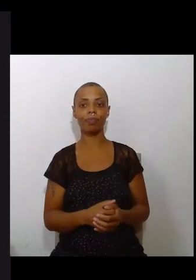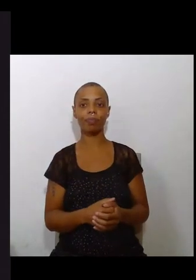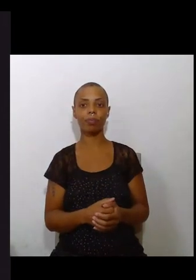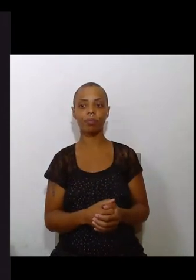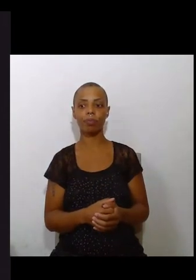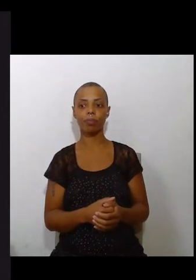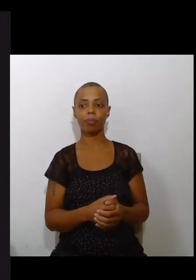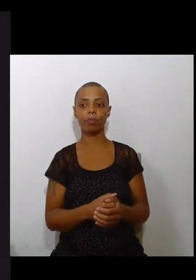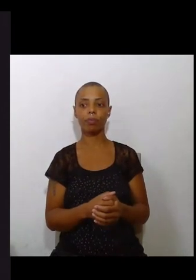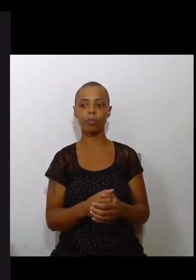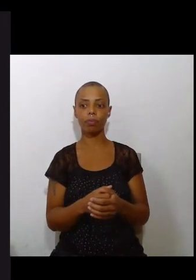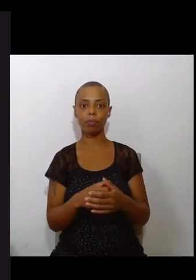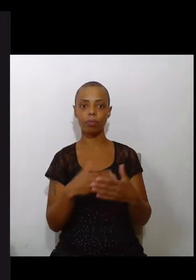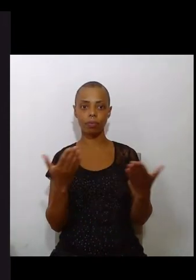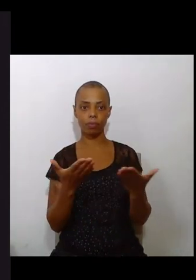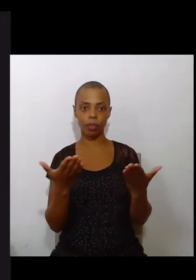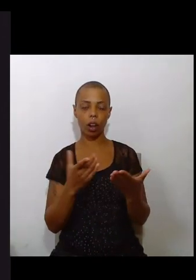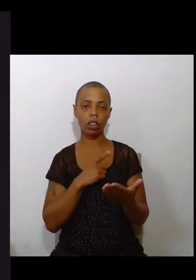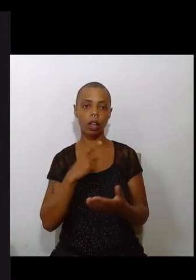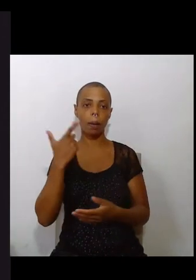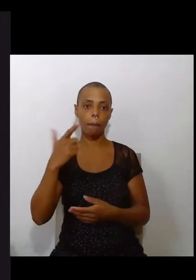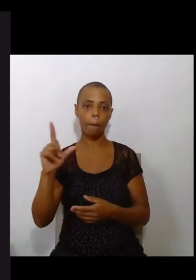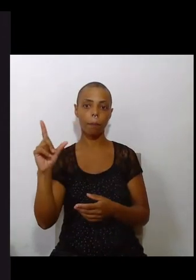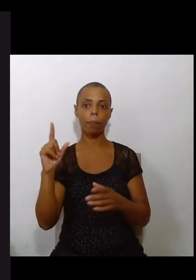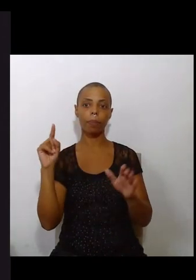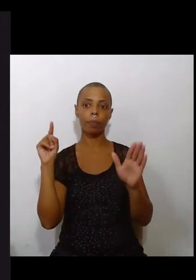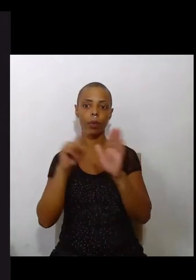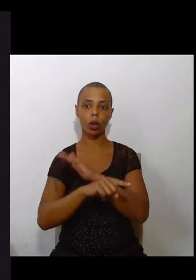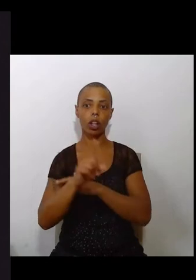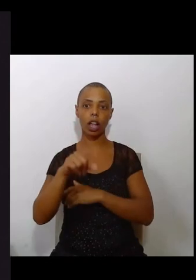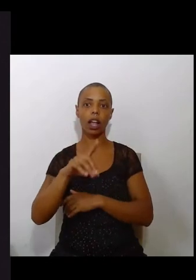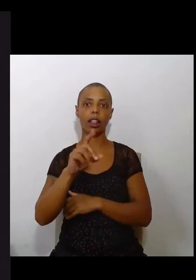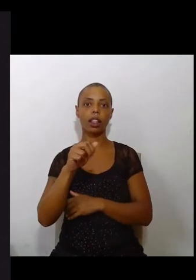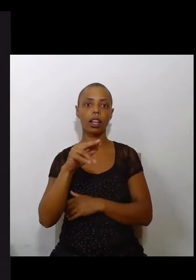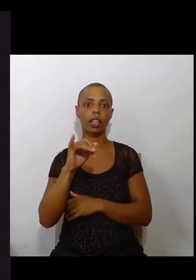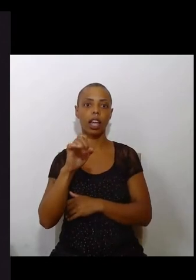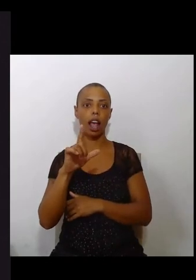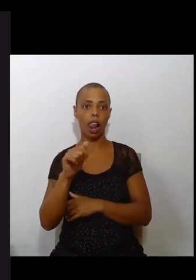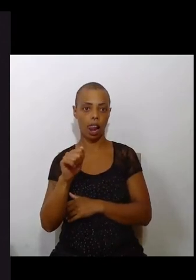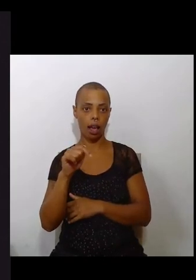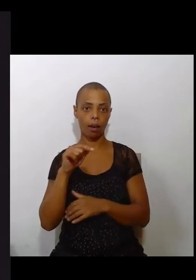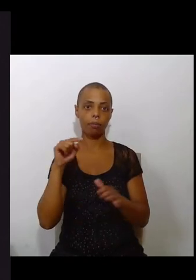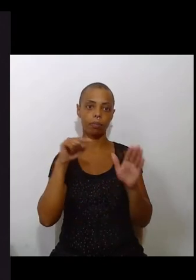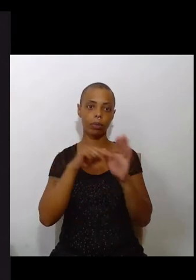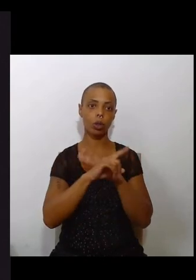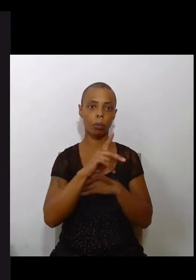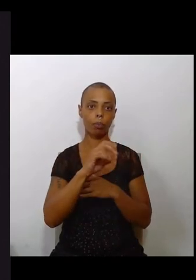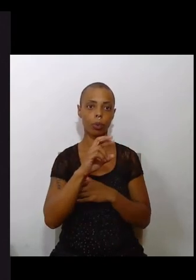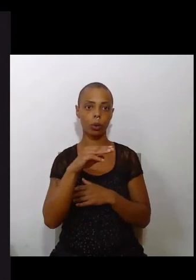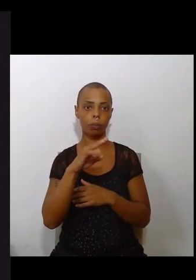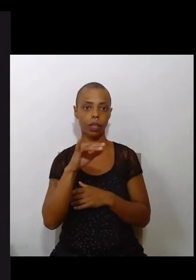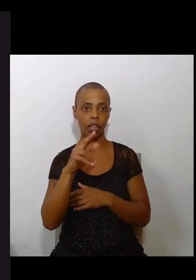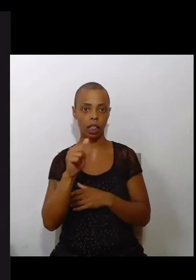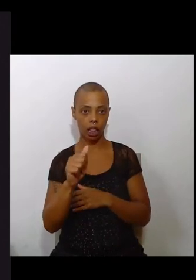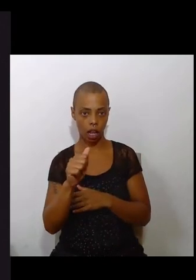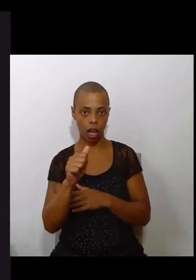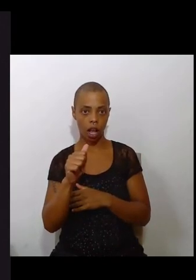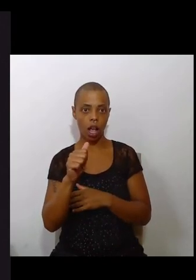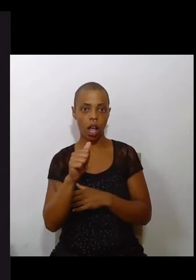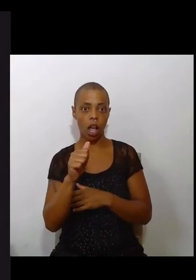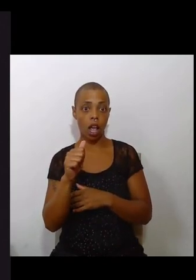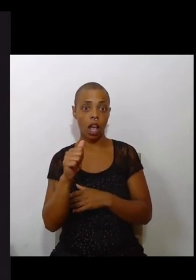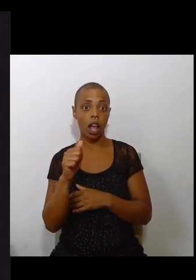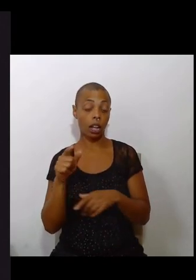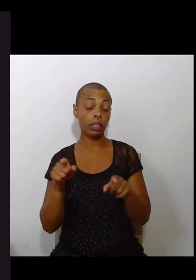that we have to reflect a lot on but uh the next question comes from Daniela for burmina